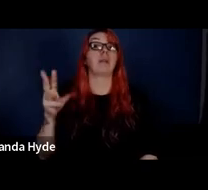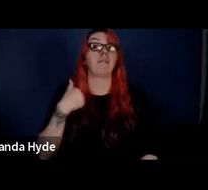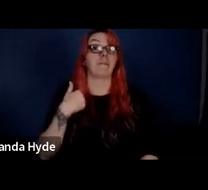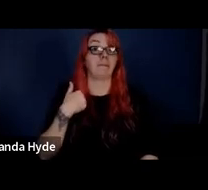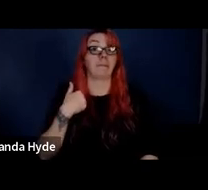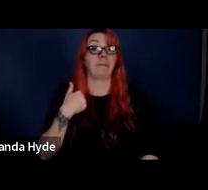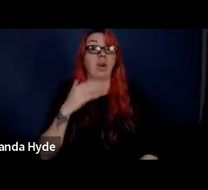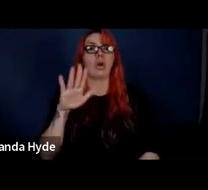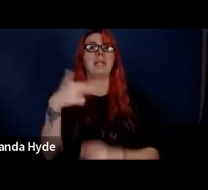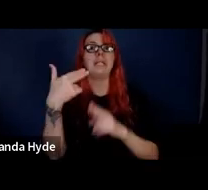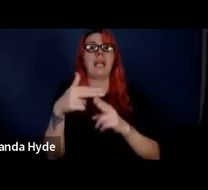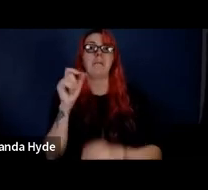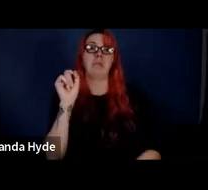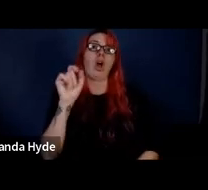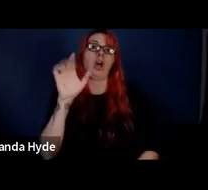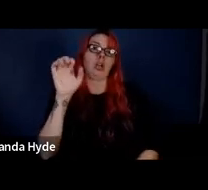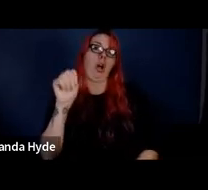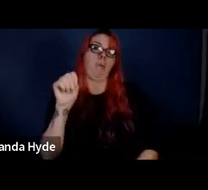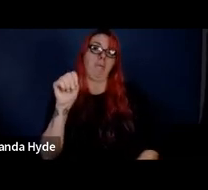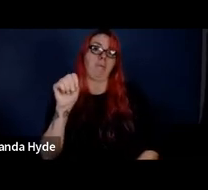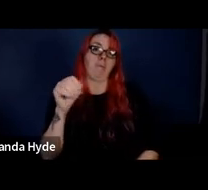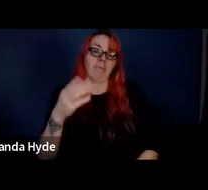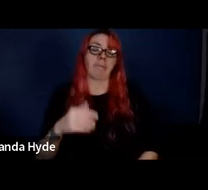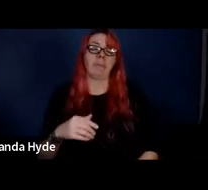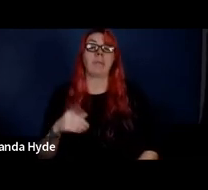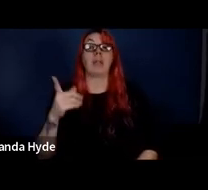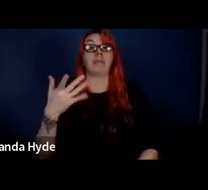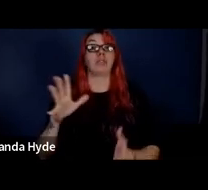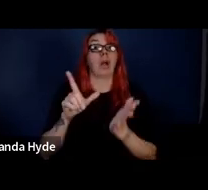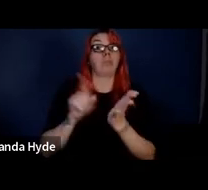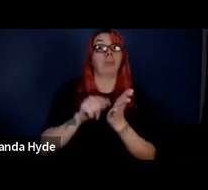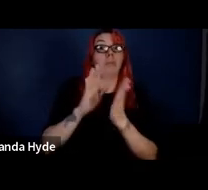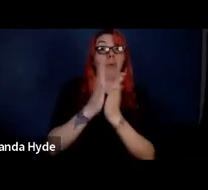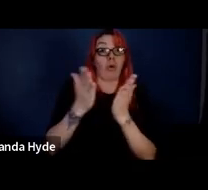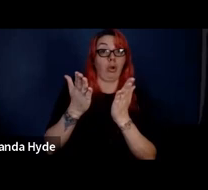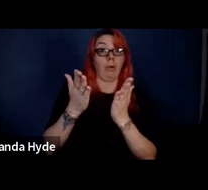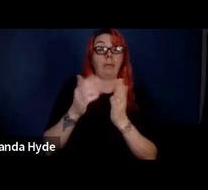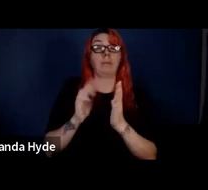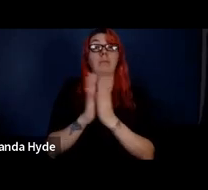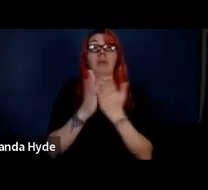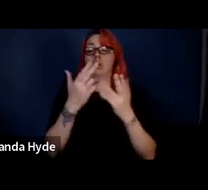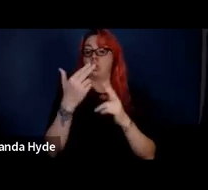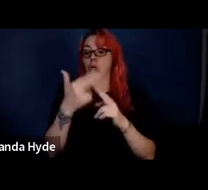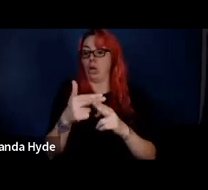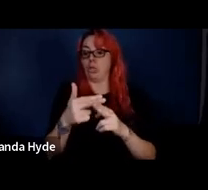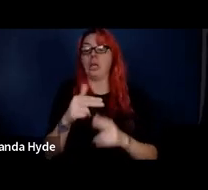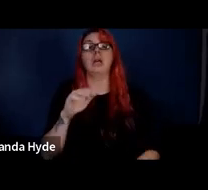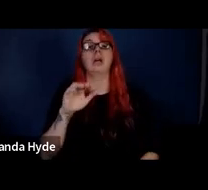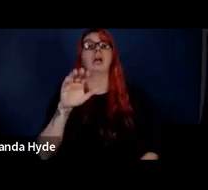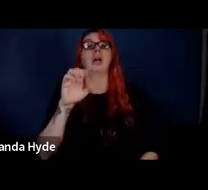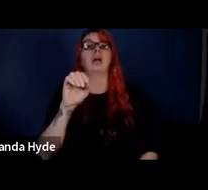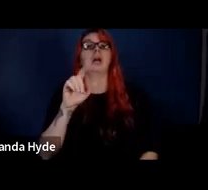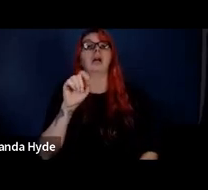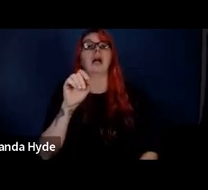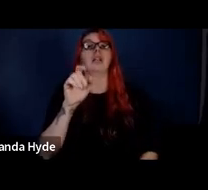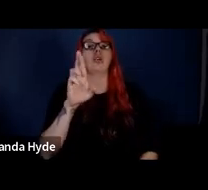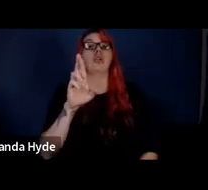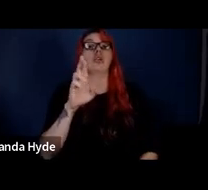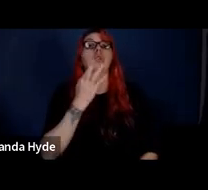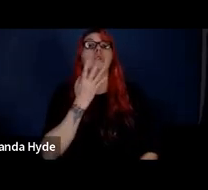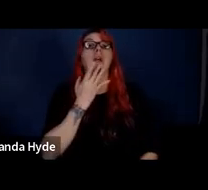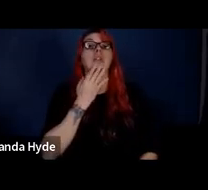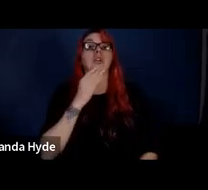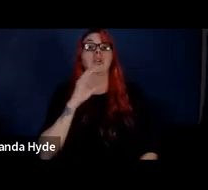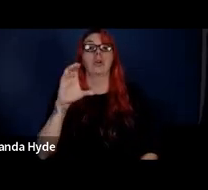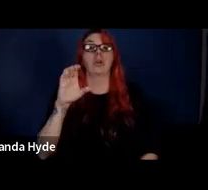constancebackhouse.com. And she has a really good book that is called, Color Coded. And it's about the legal history of